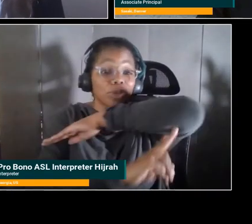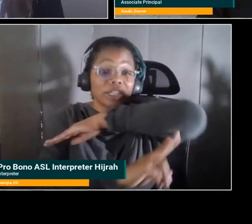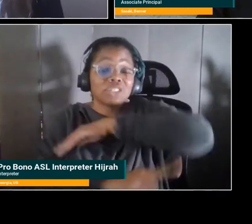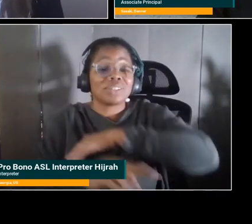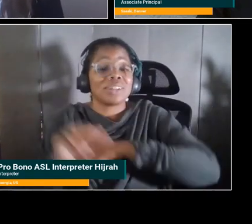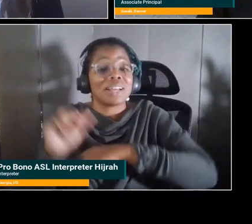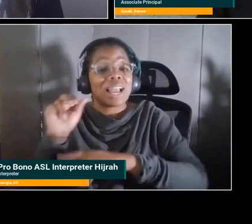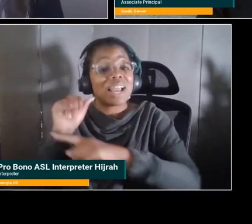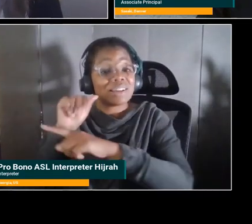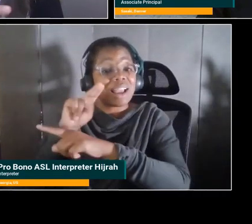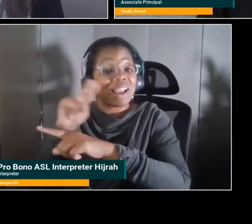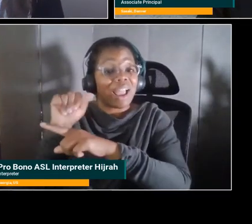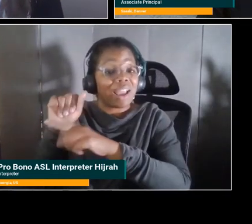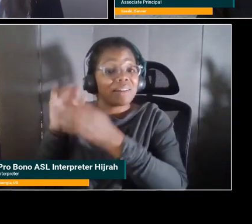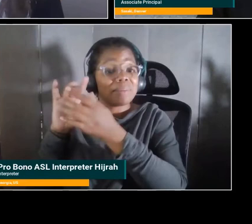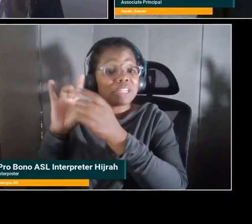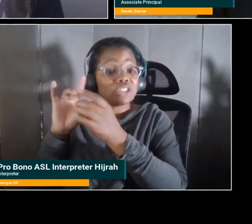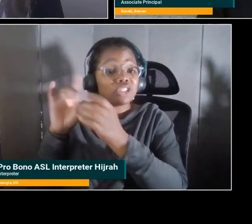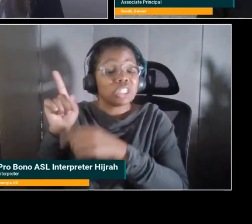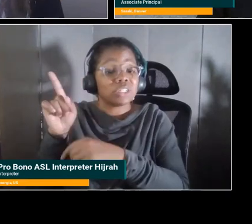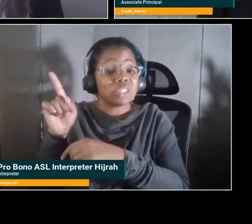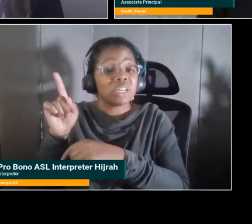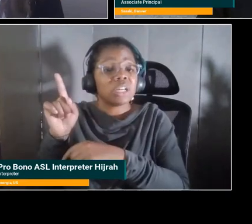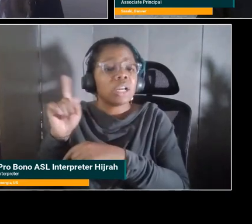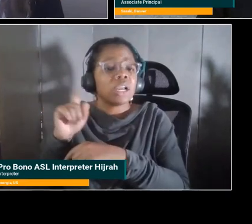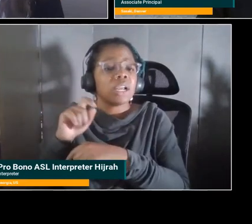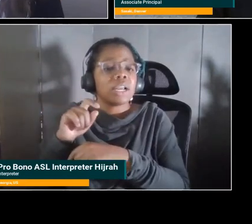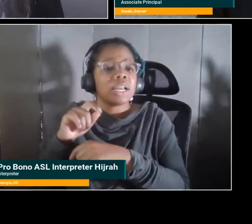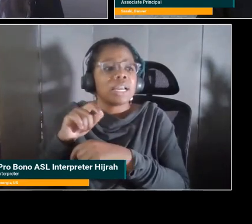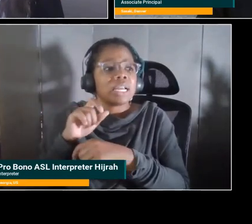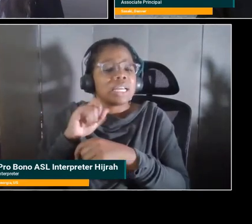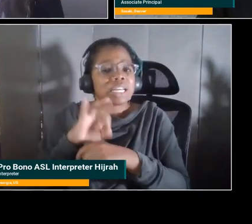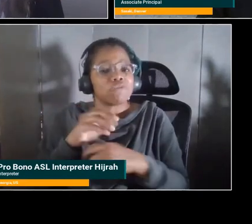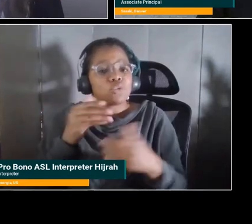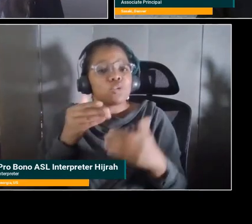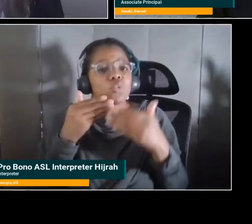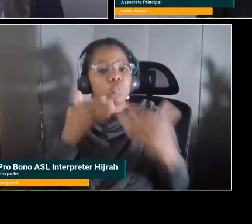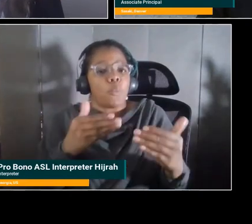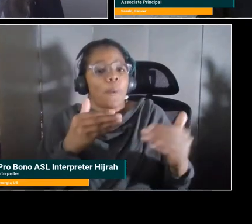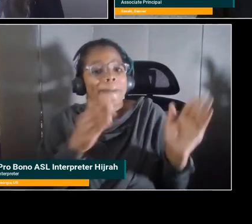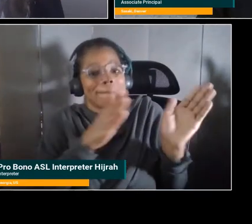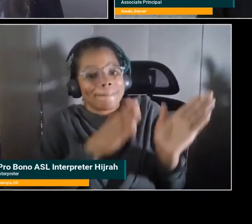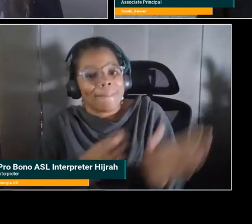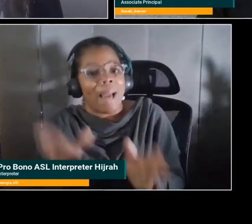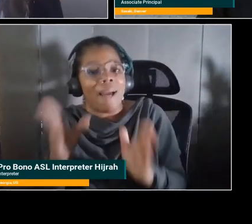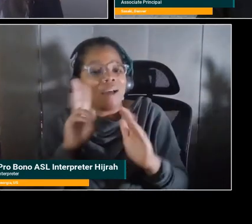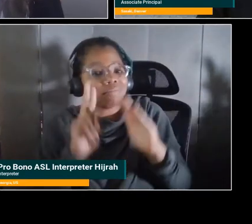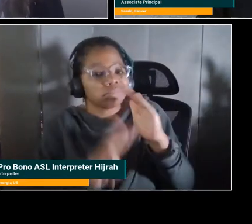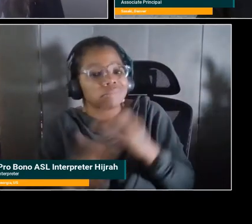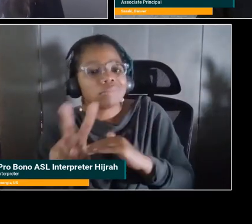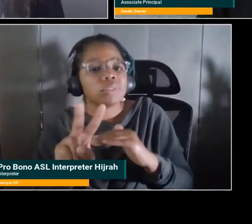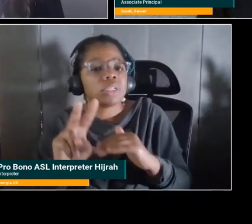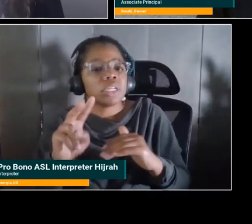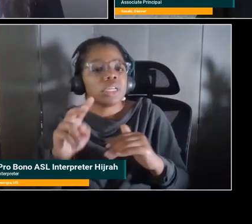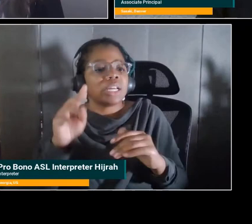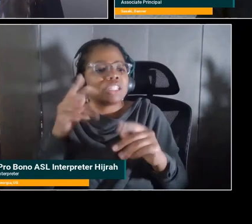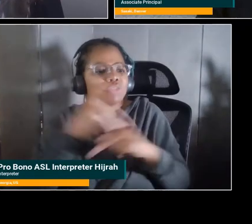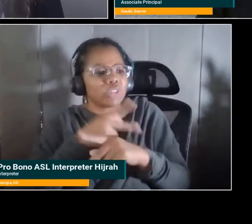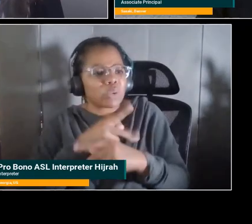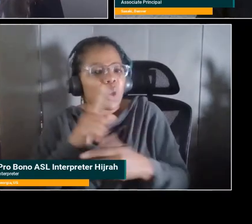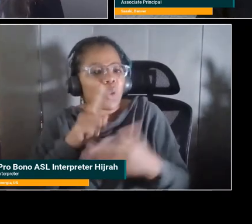saying, it, you know, kind of being proactive and saying what is going to be resilient